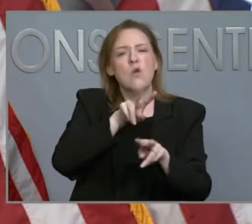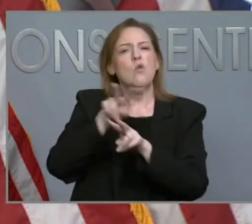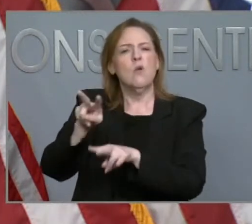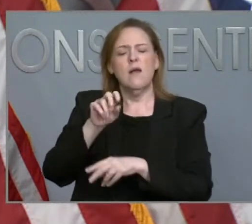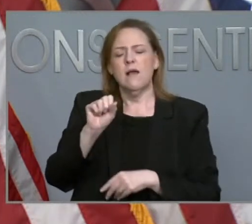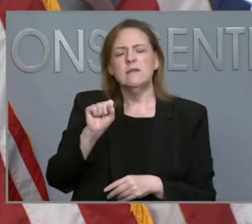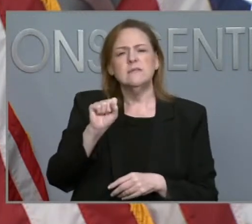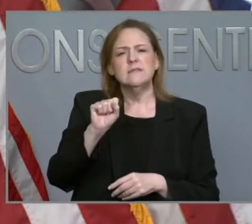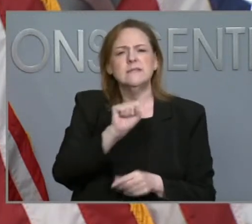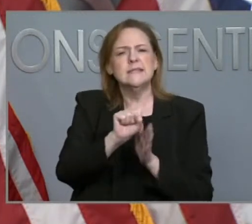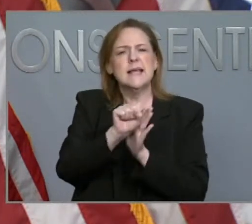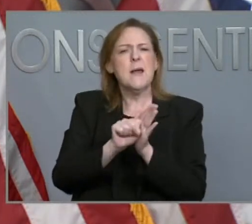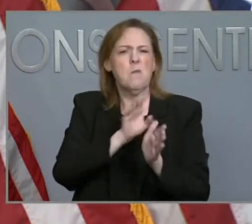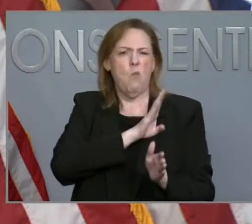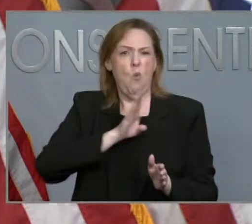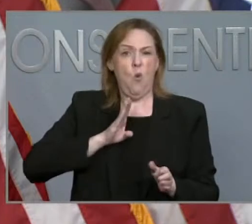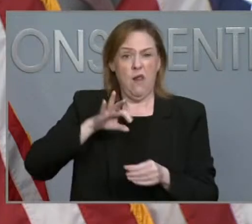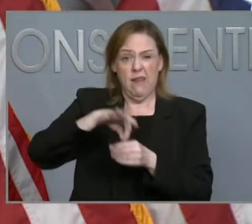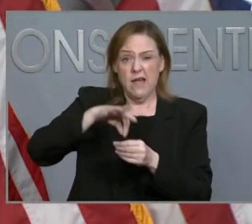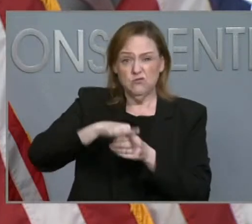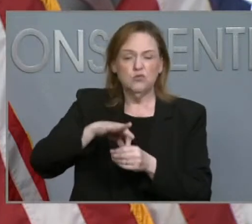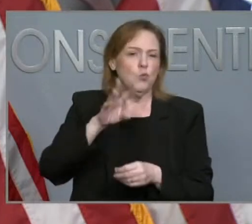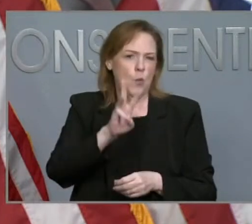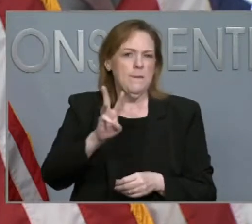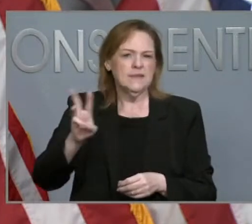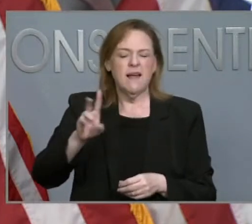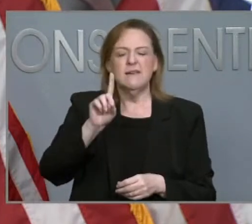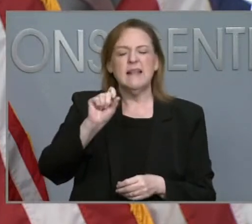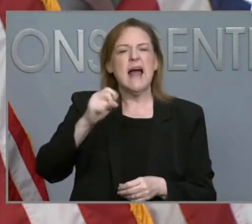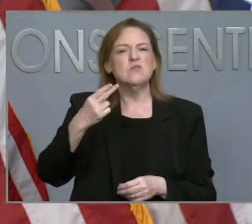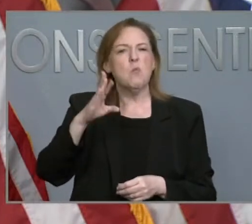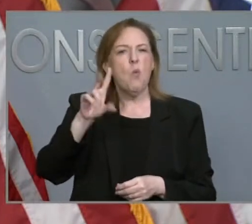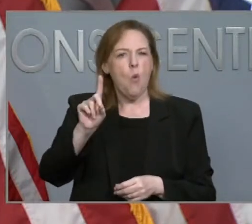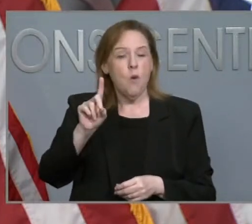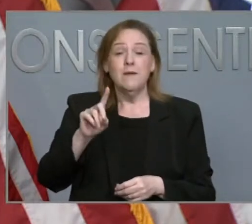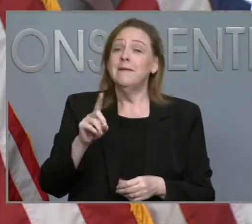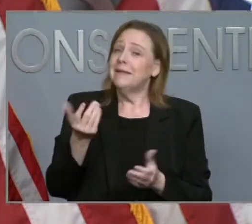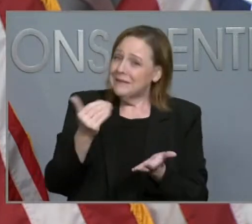Board's elections result dashboard found at